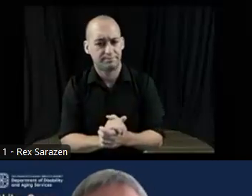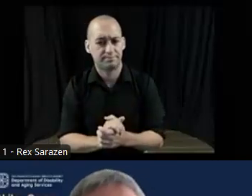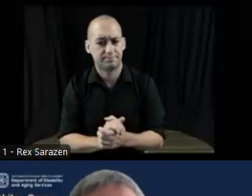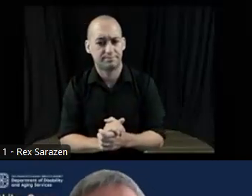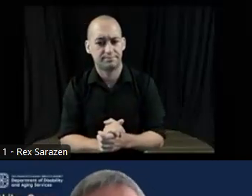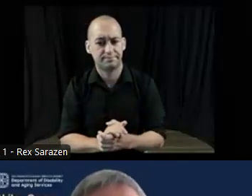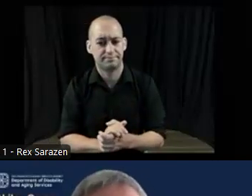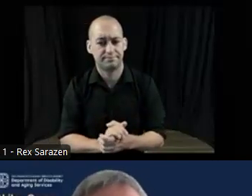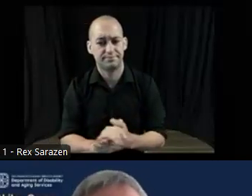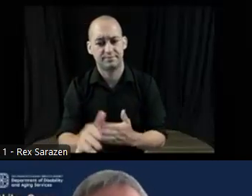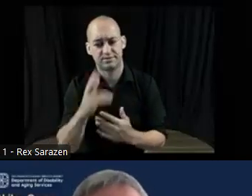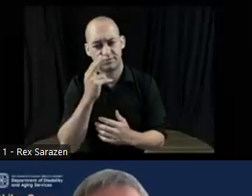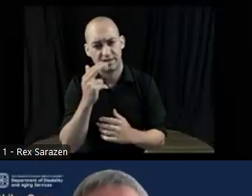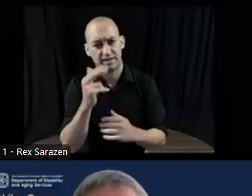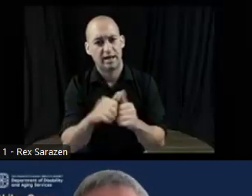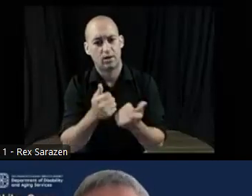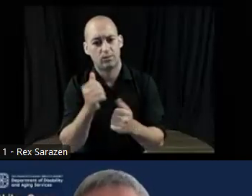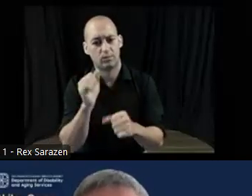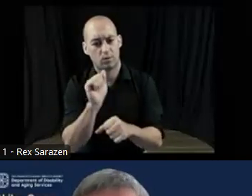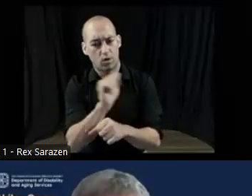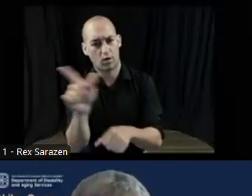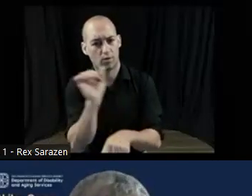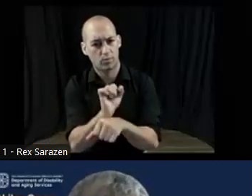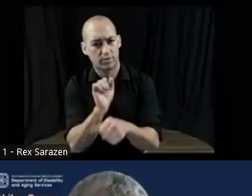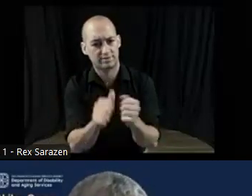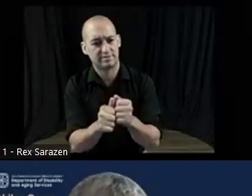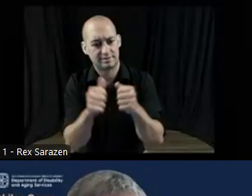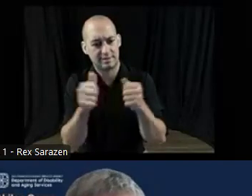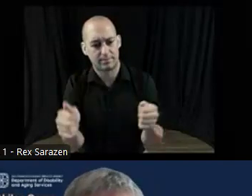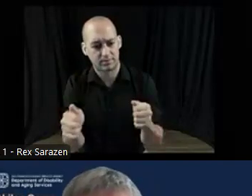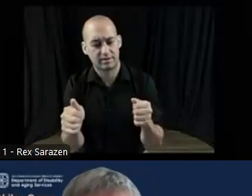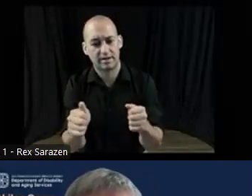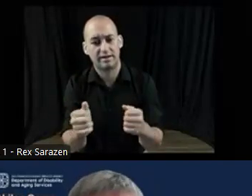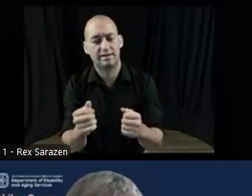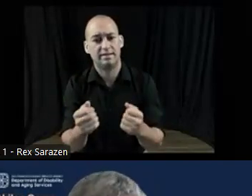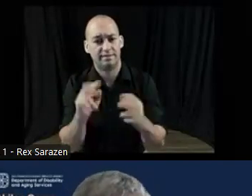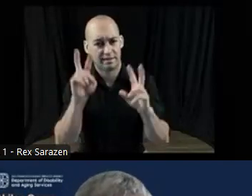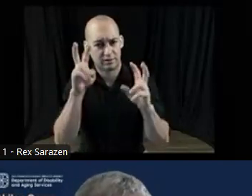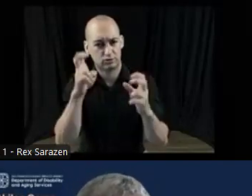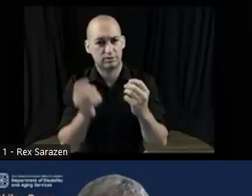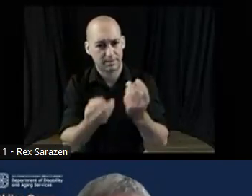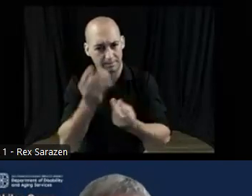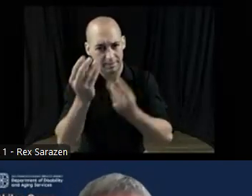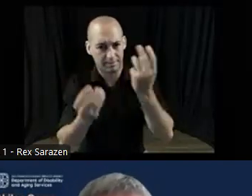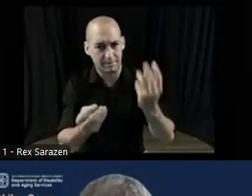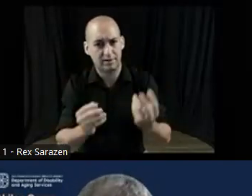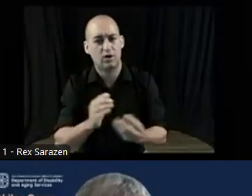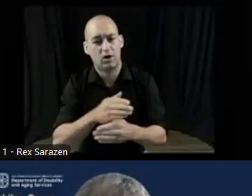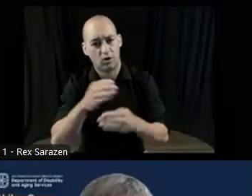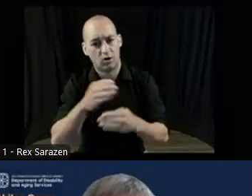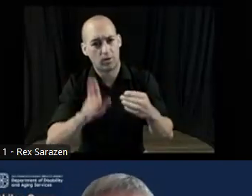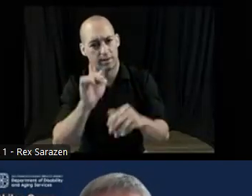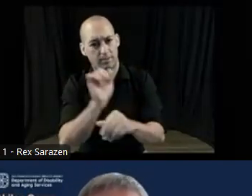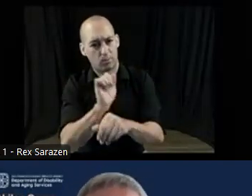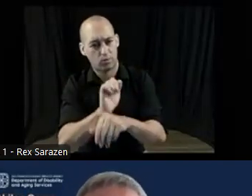it's funny how even though we're all working separately, kind of as issues bubble up, we all tend to end up working on some similar things.